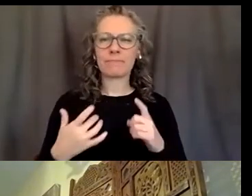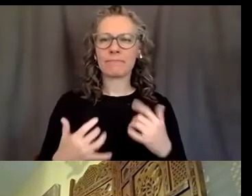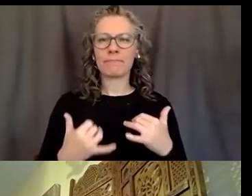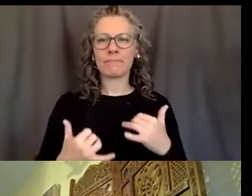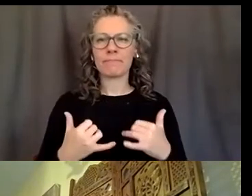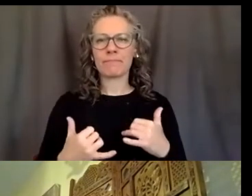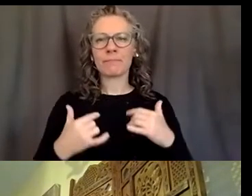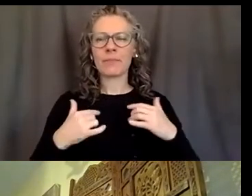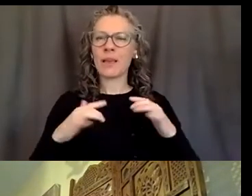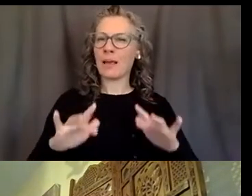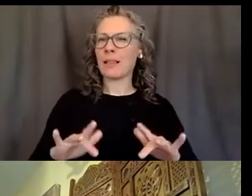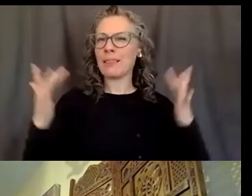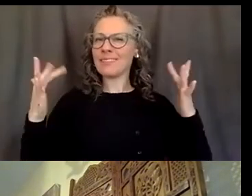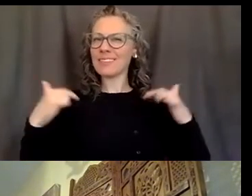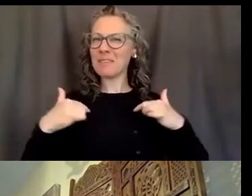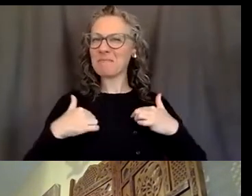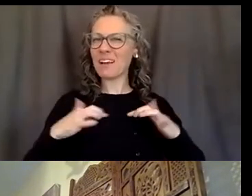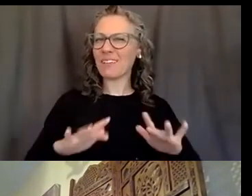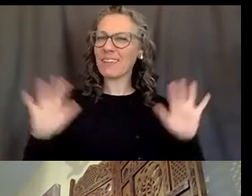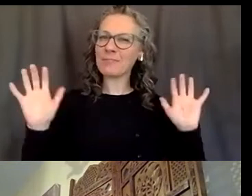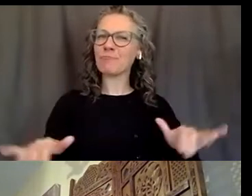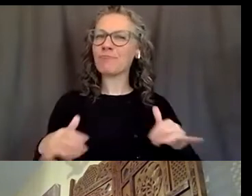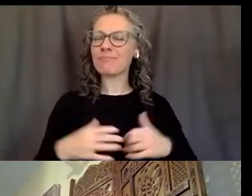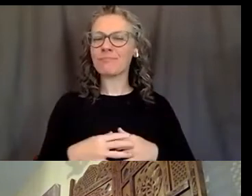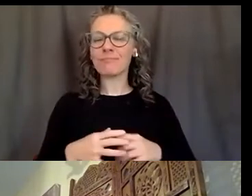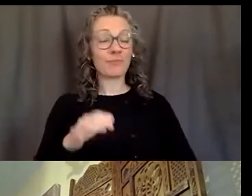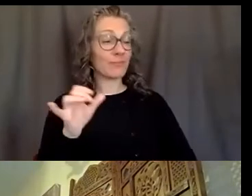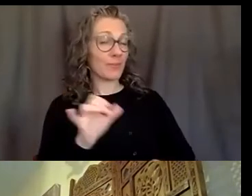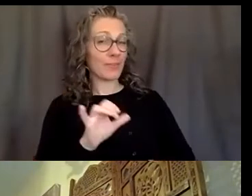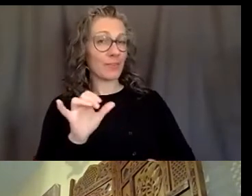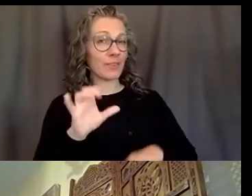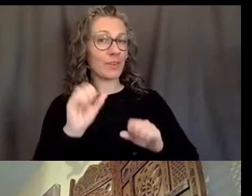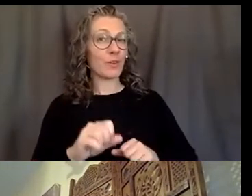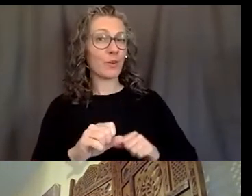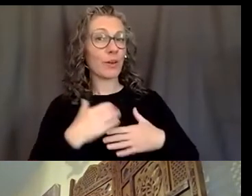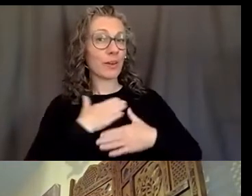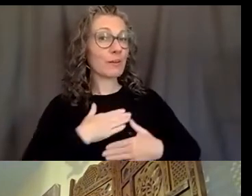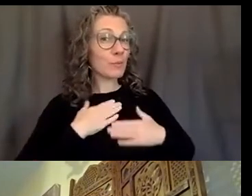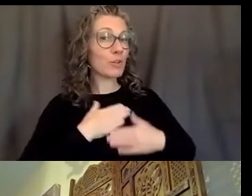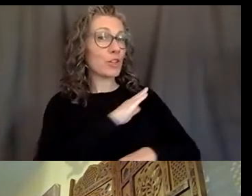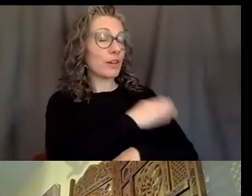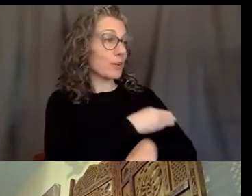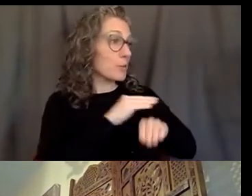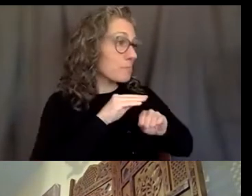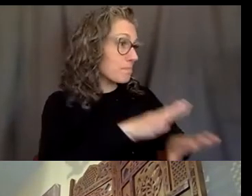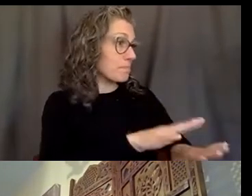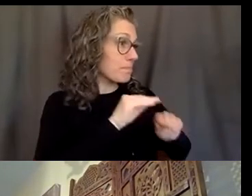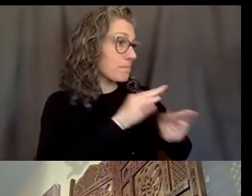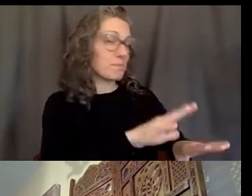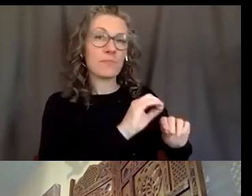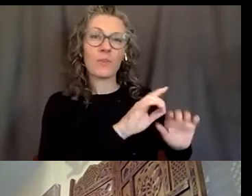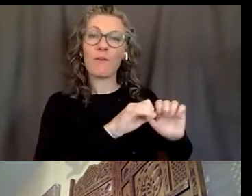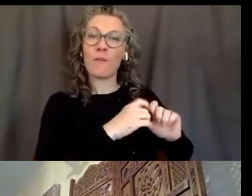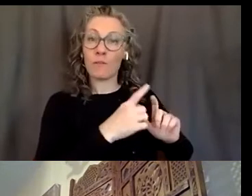I've lightened up since then, I guess. Yeah. And you can always still send her appreciative energy Yeah. for how she came when you